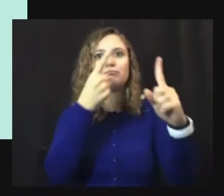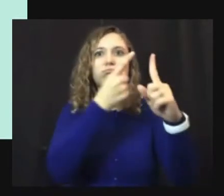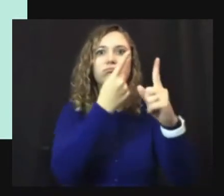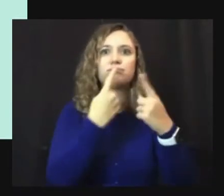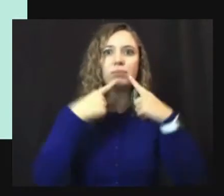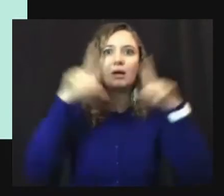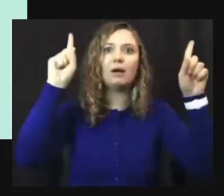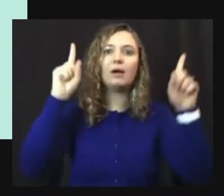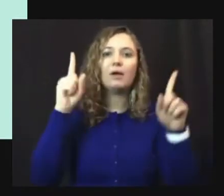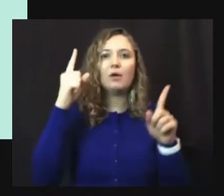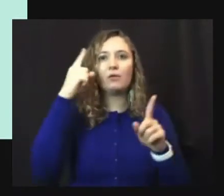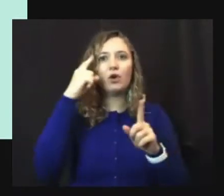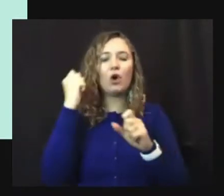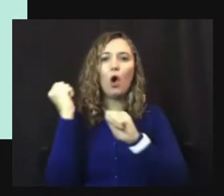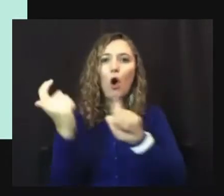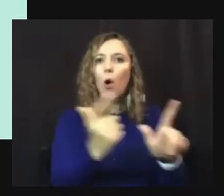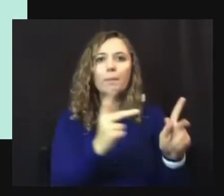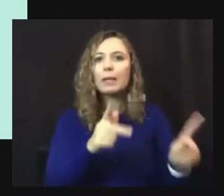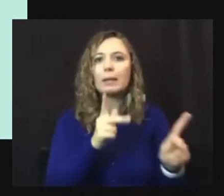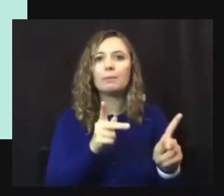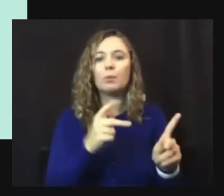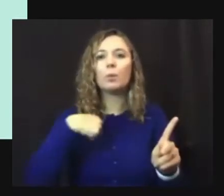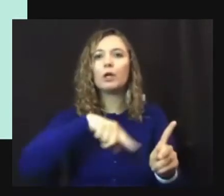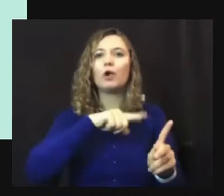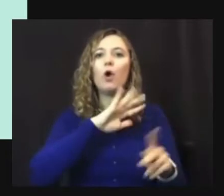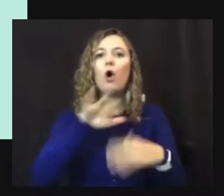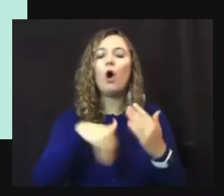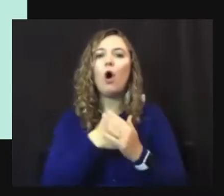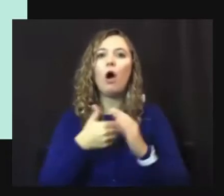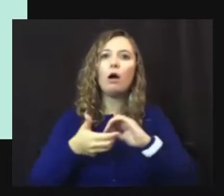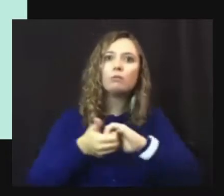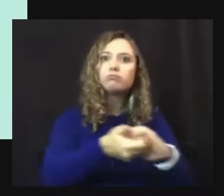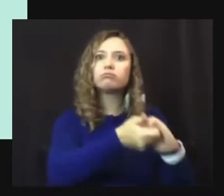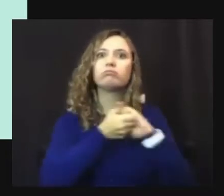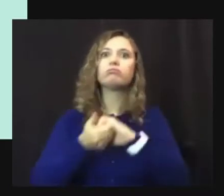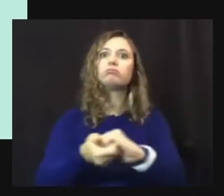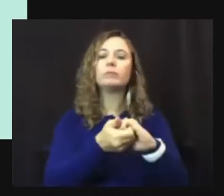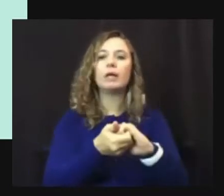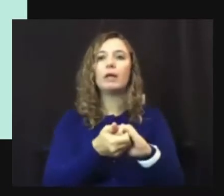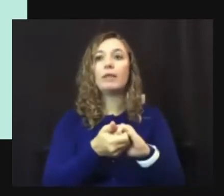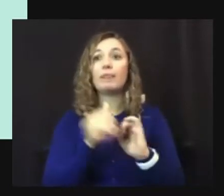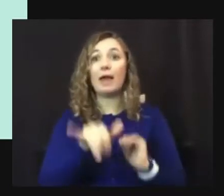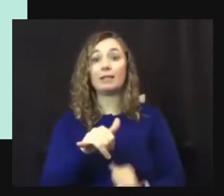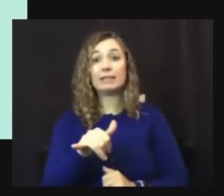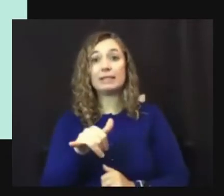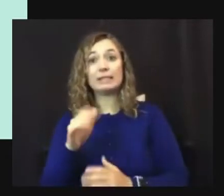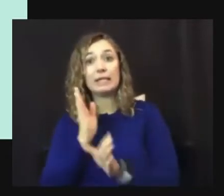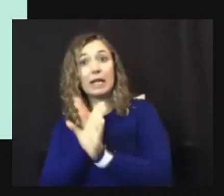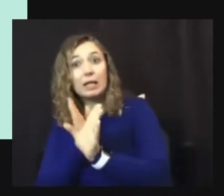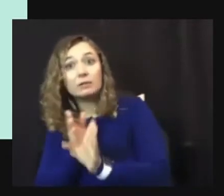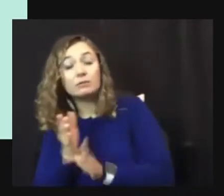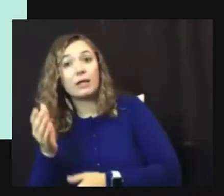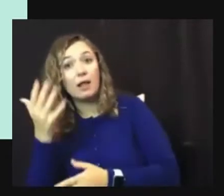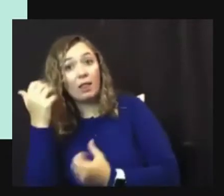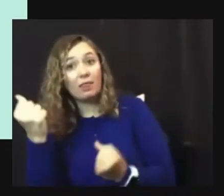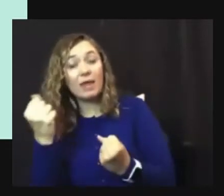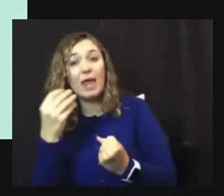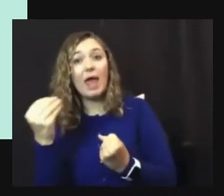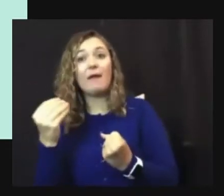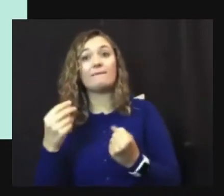all interdependent, and that's a healthy, psychologically healthy and physiologically healthy way to be and move through the